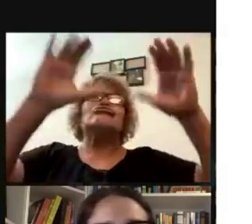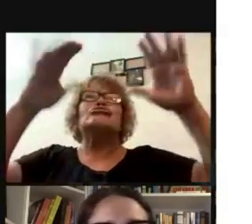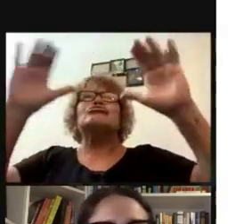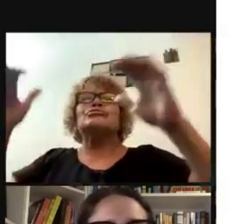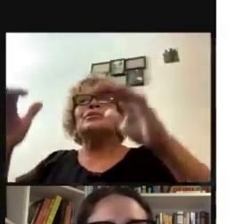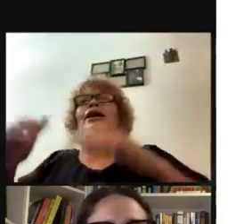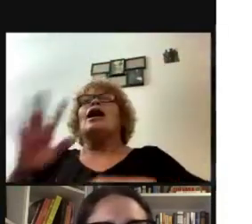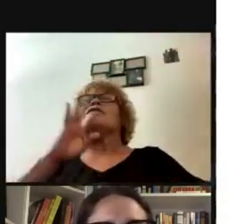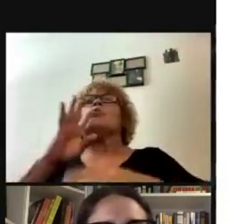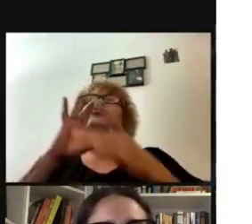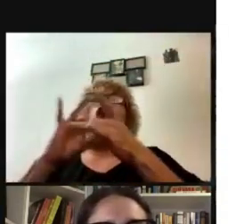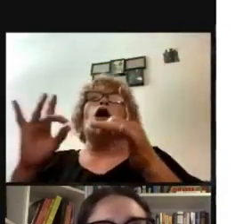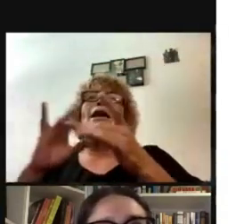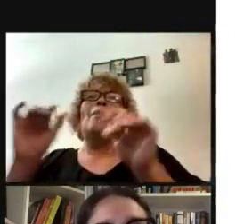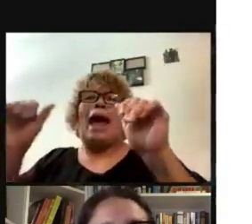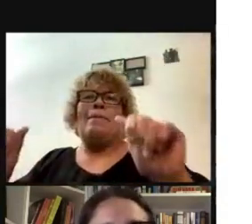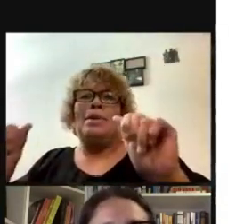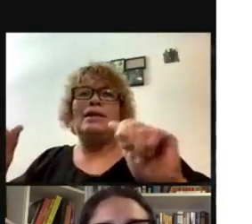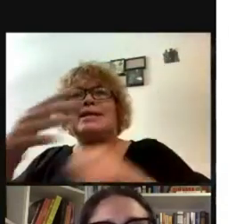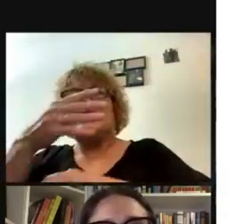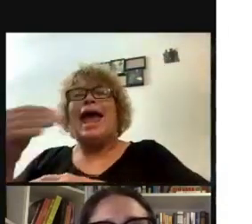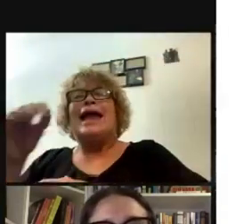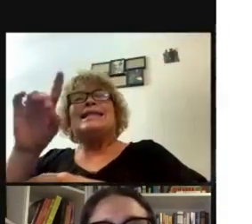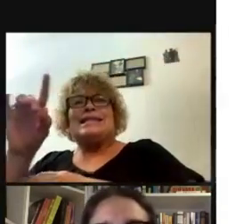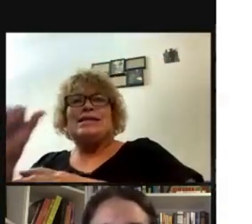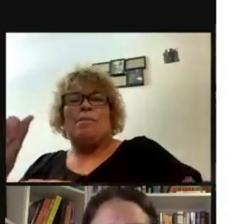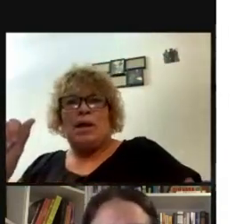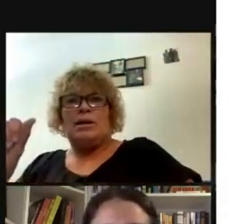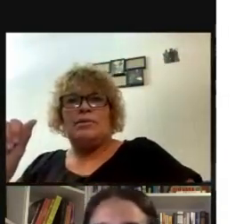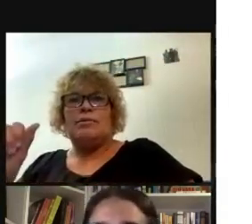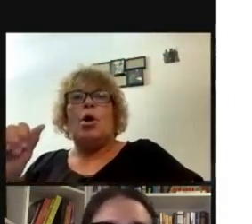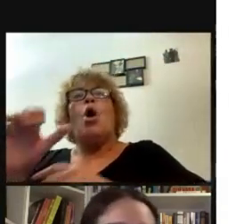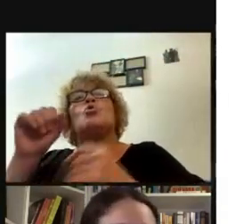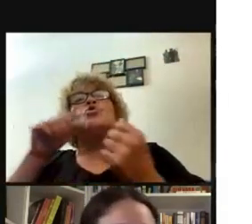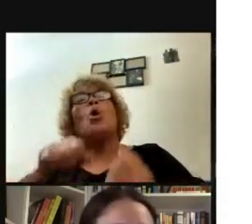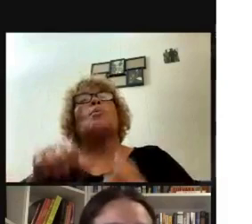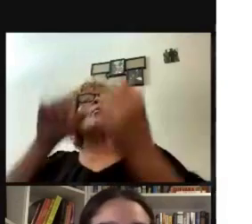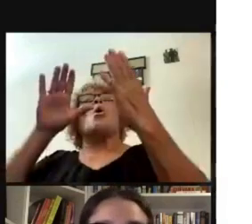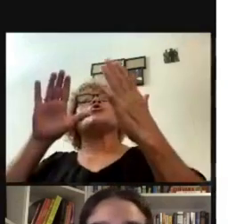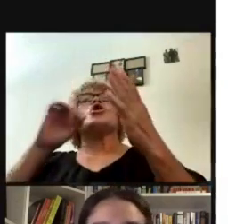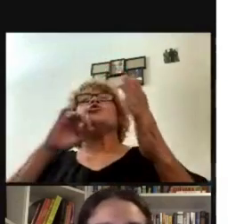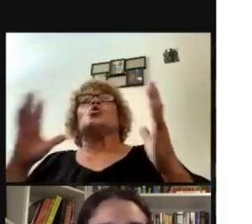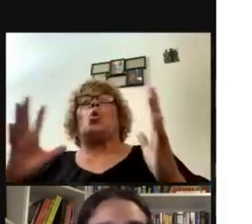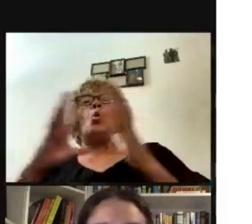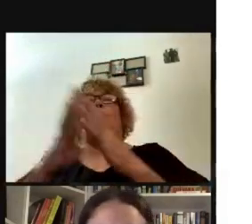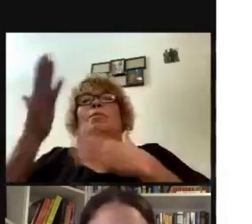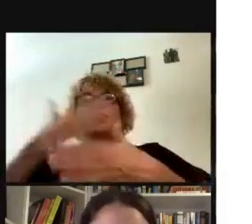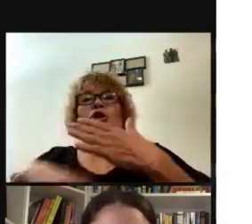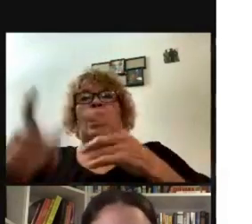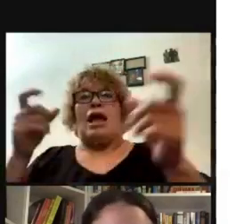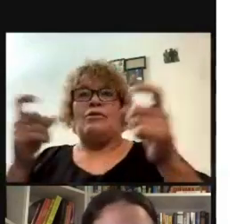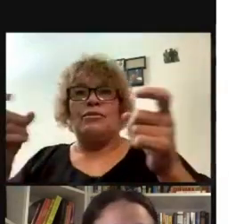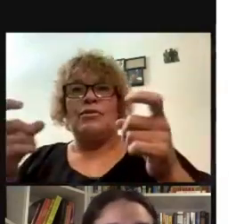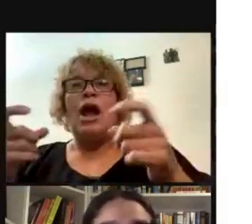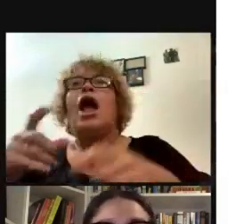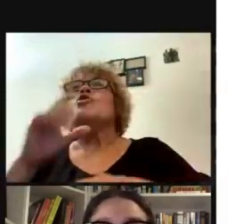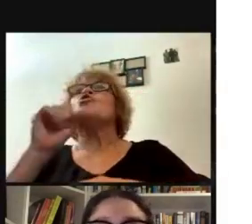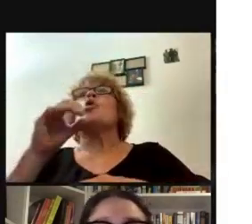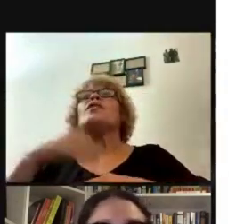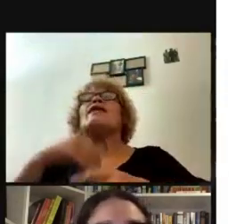disability. And approaches to reproductive control really varied. So they included things like marriage